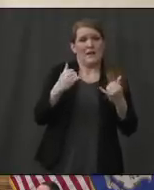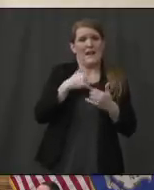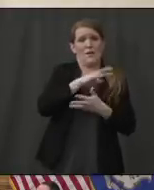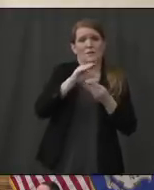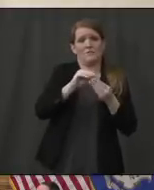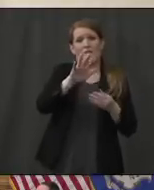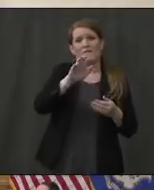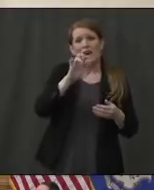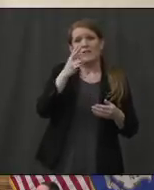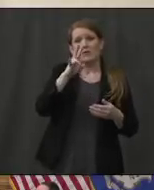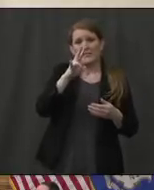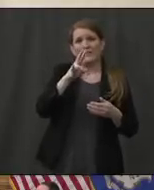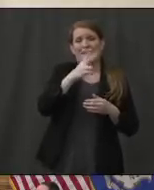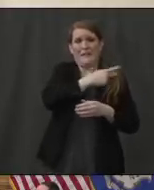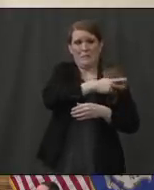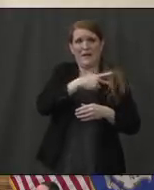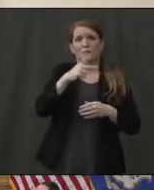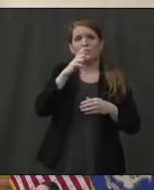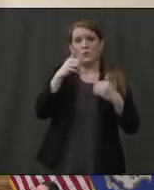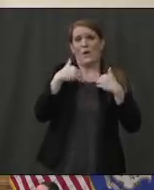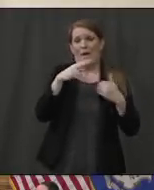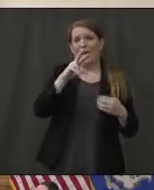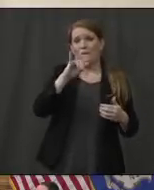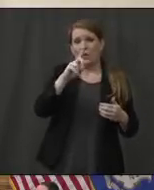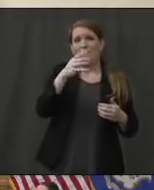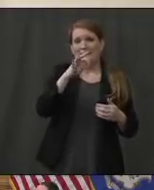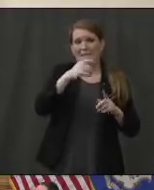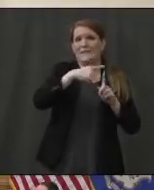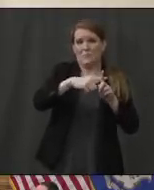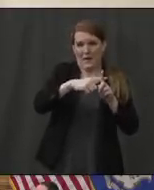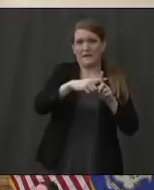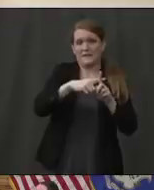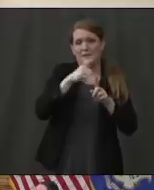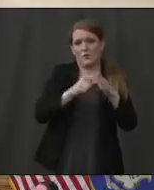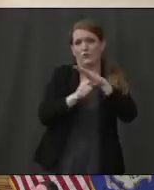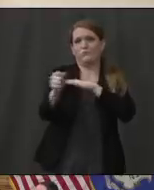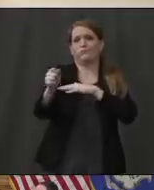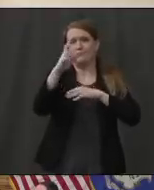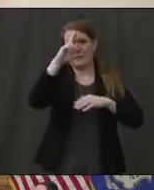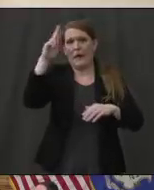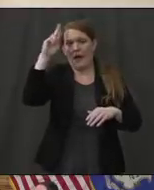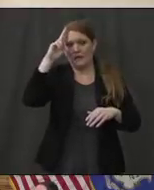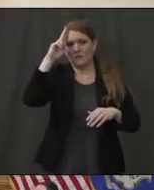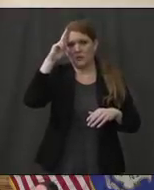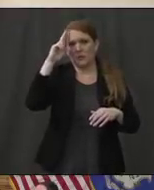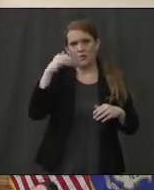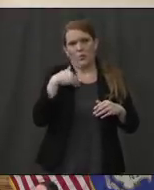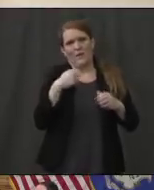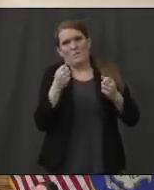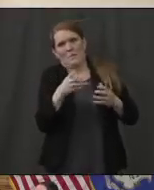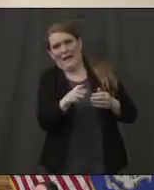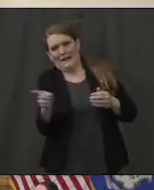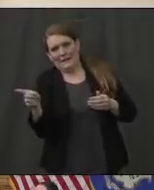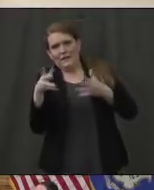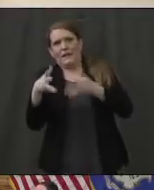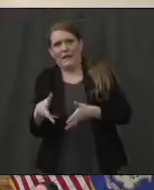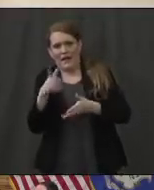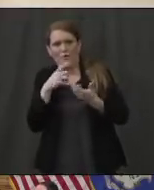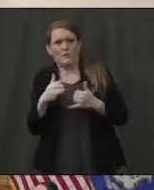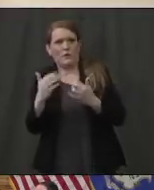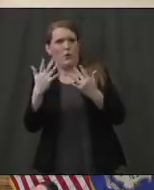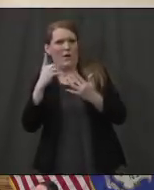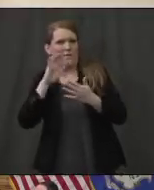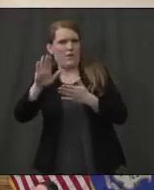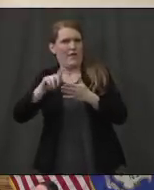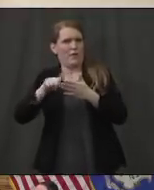hospitalized in the state of Connecticut that are COVID positive, and we have several hundred more for whom we're waiting for the results of their test,